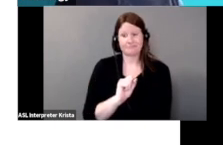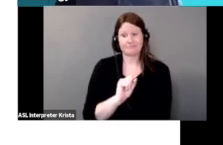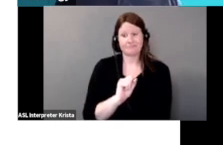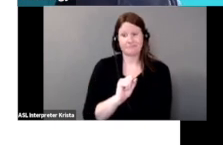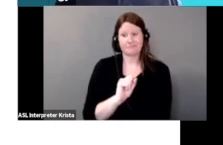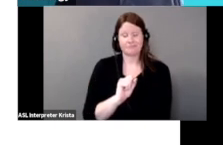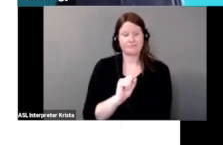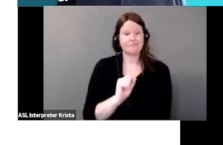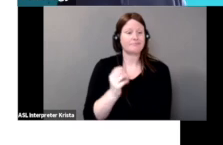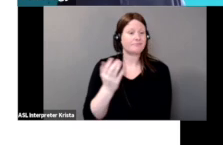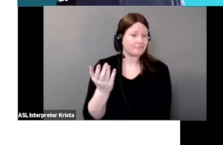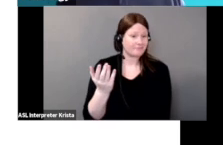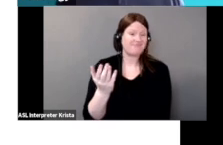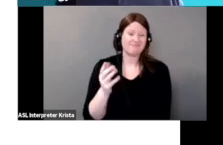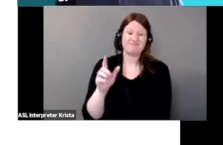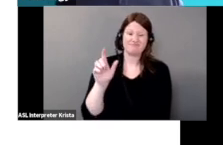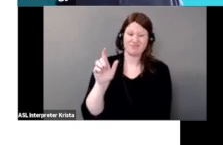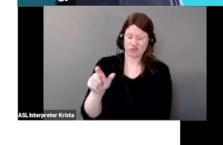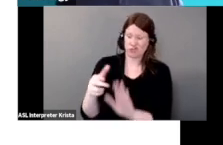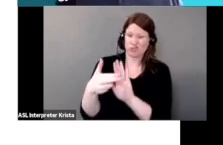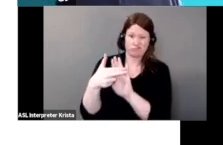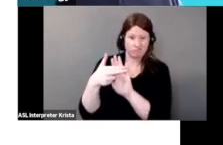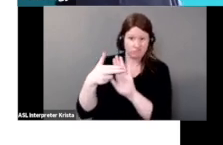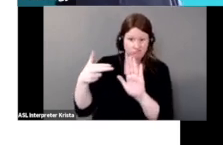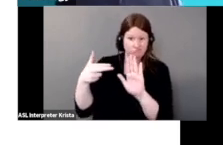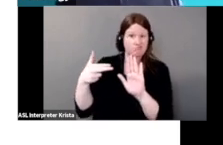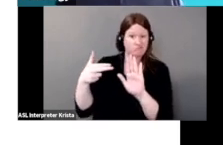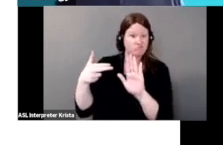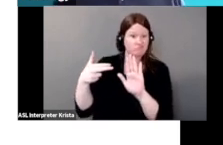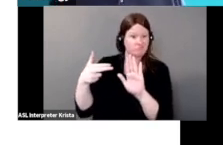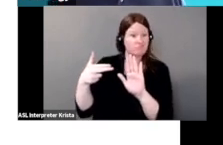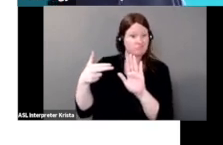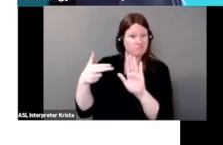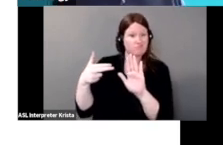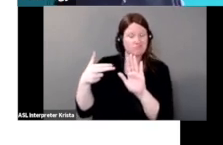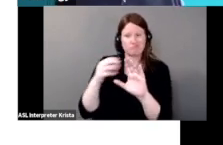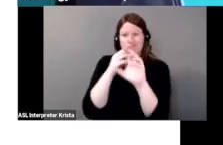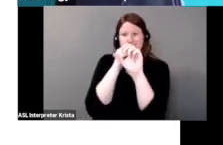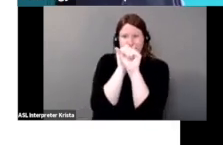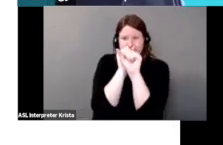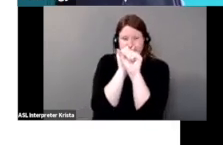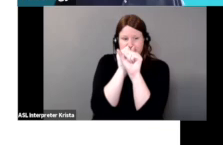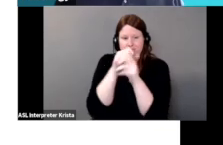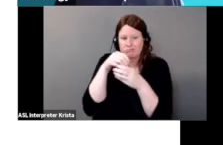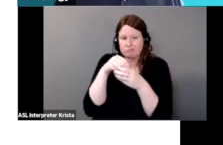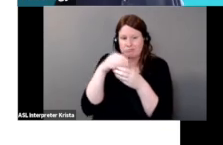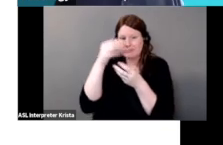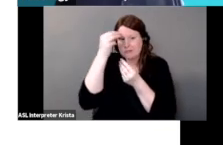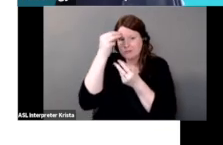should really mark that it's a trade secret. As I mentioned in that section, process is